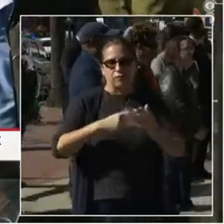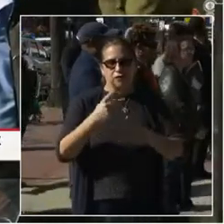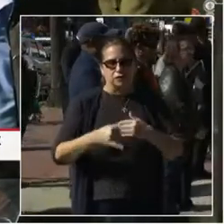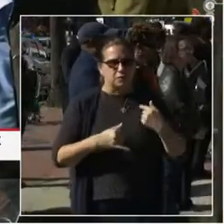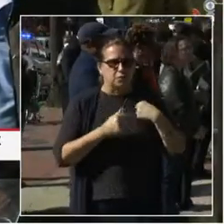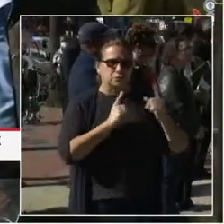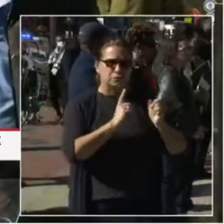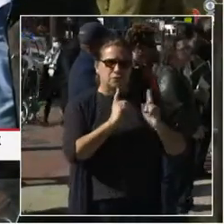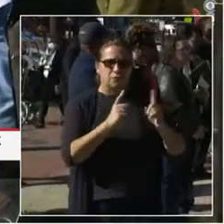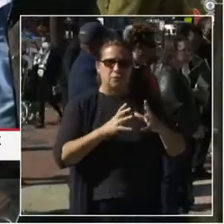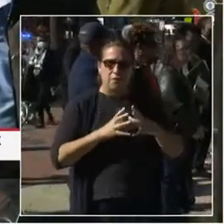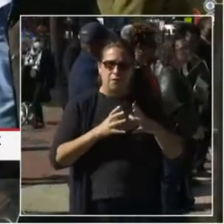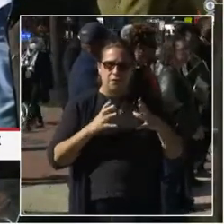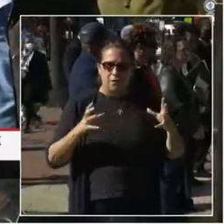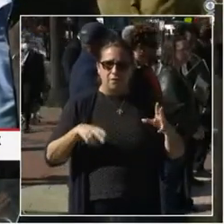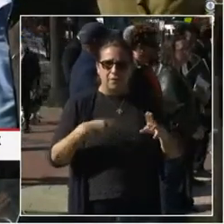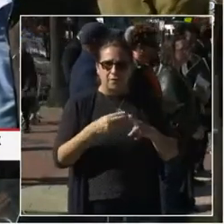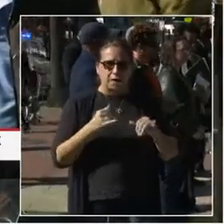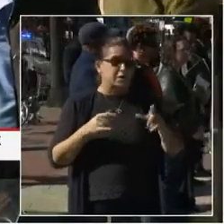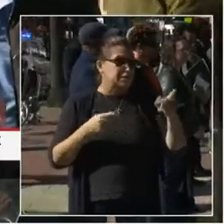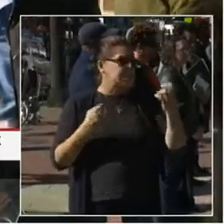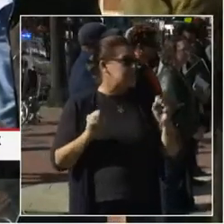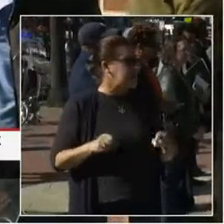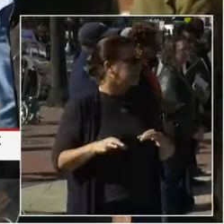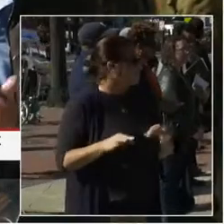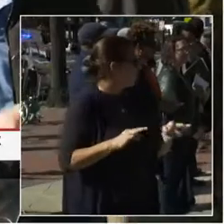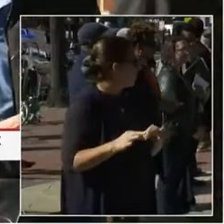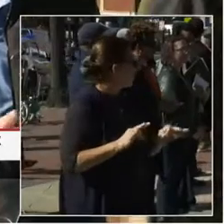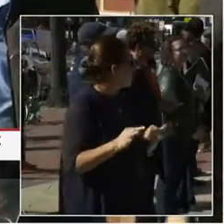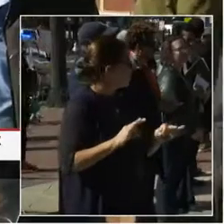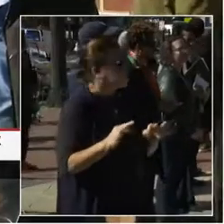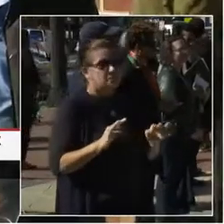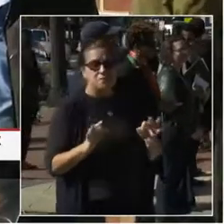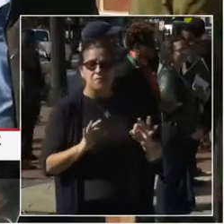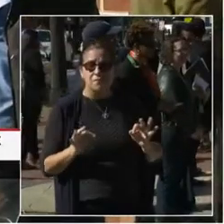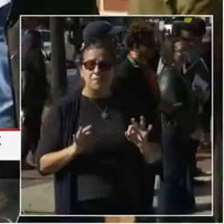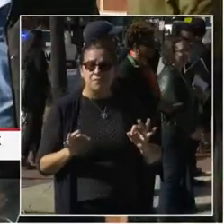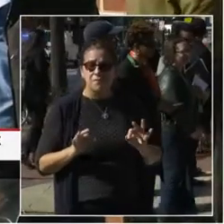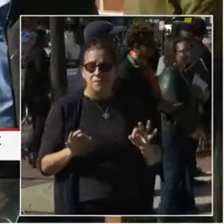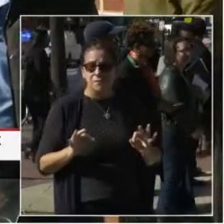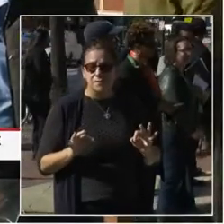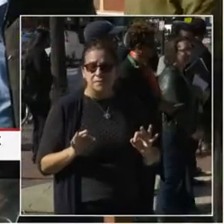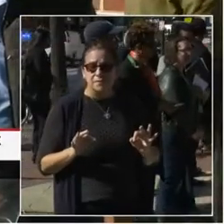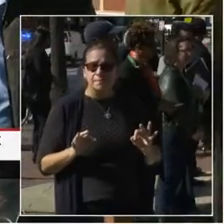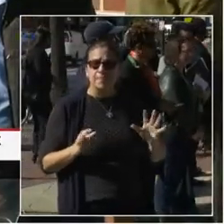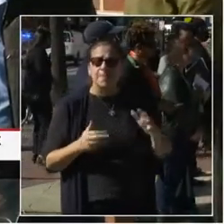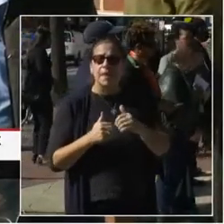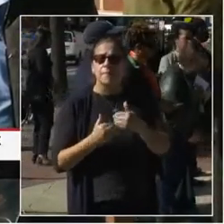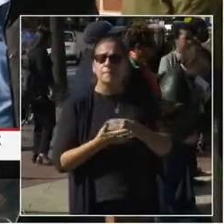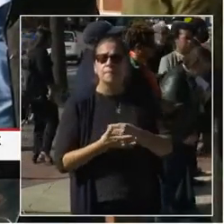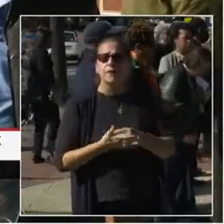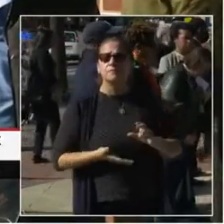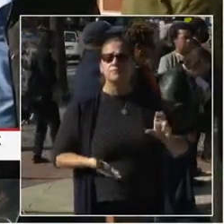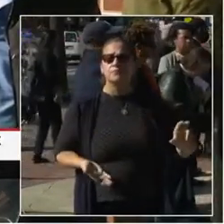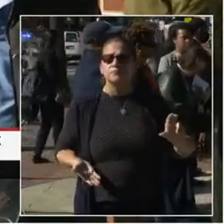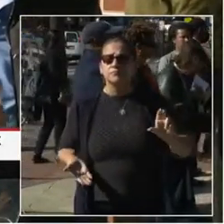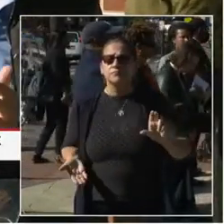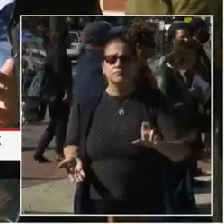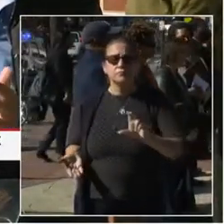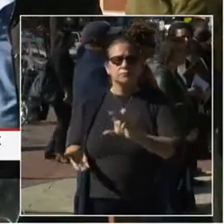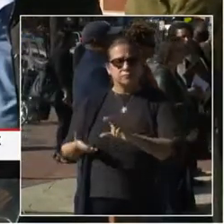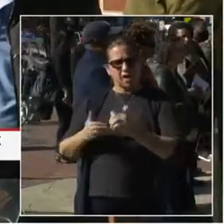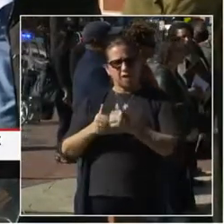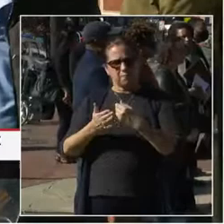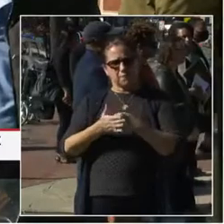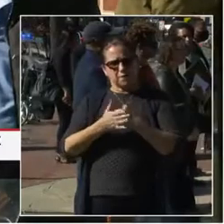7 and 8. So that $58 million will get invested. And what Mayor Bowser challenged us to do was to find restaurants